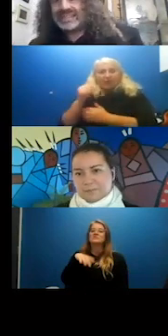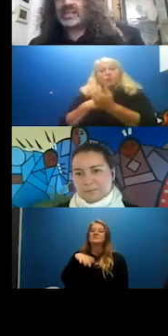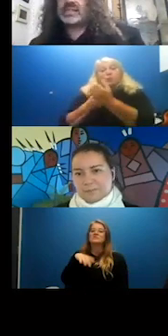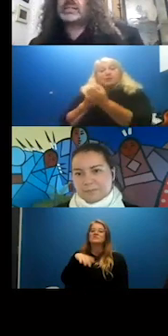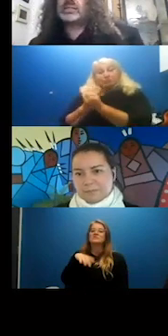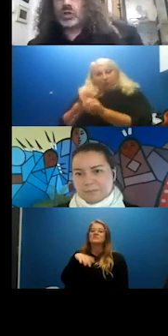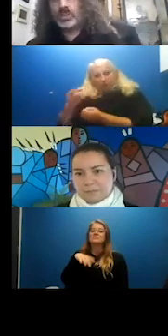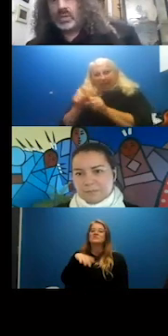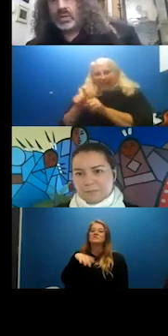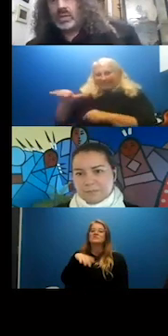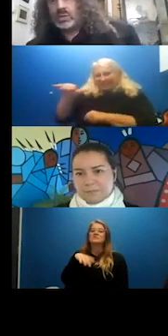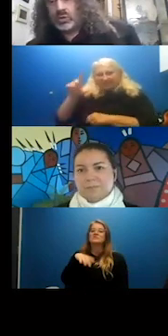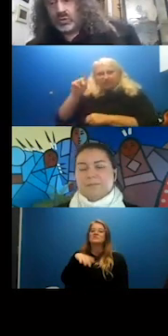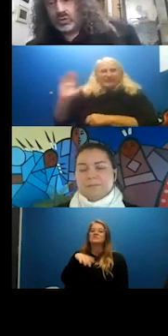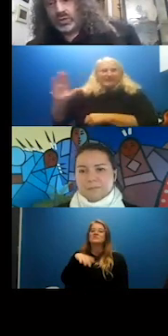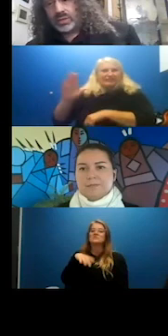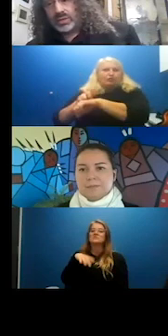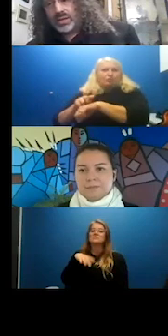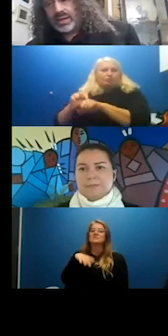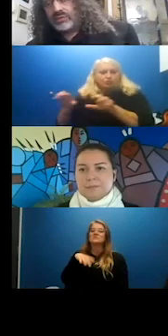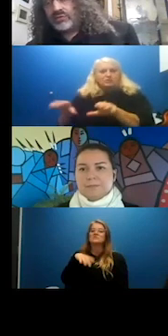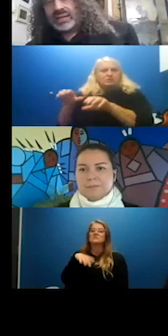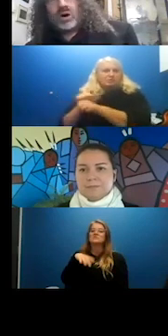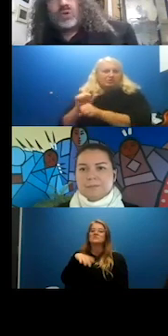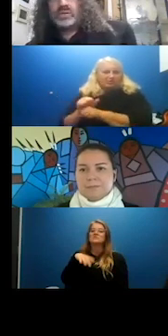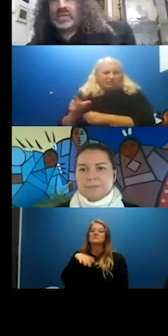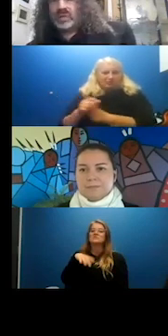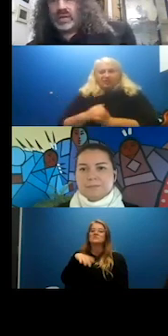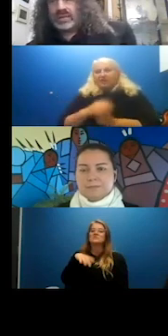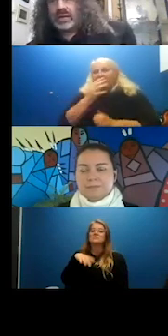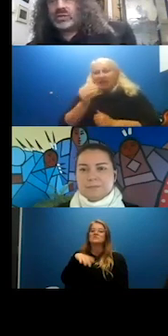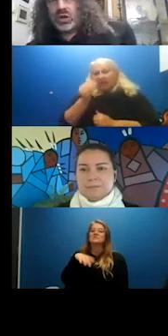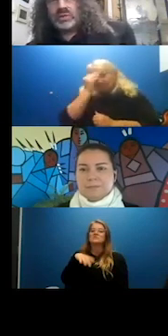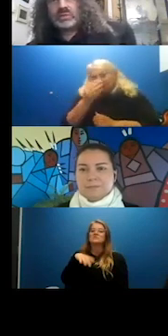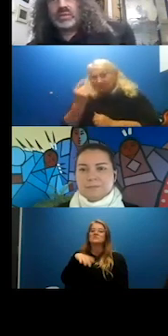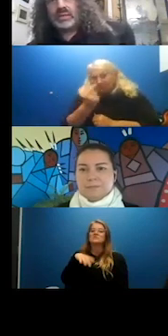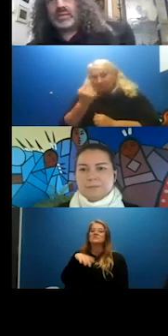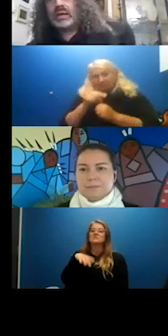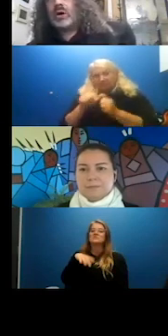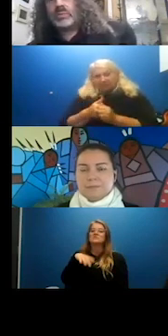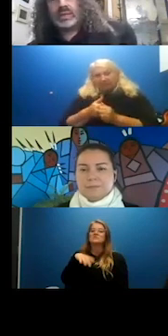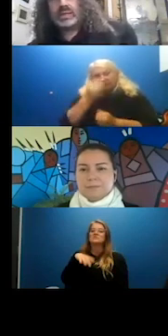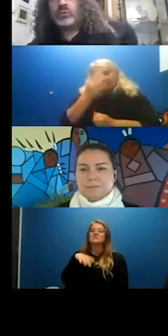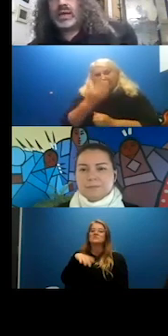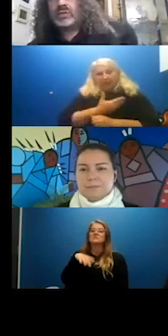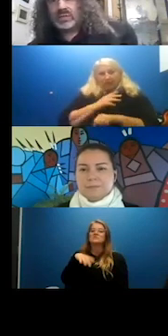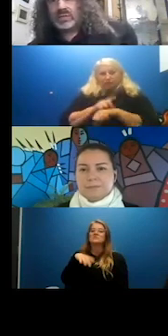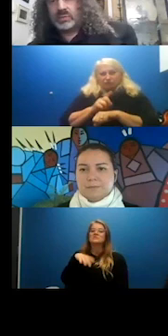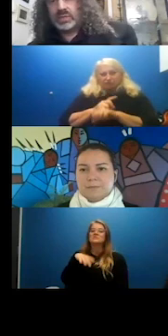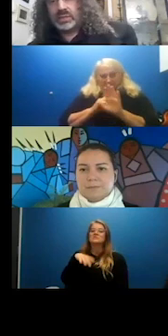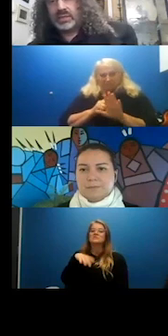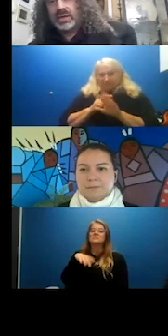it does its job doing the work. And finally, always keep in mind that our job is to be ultimately irrelevant